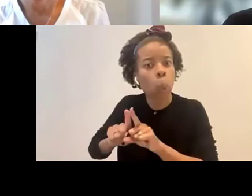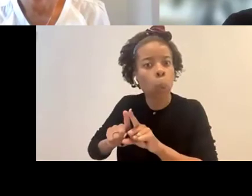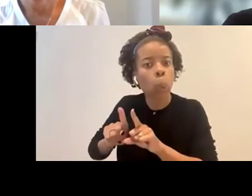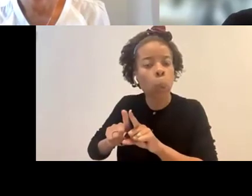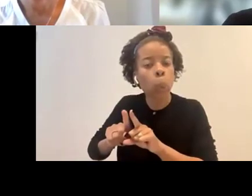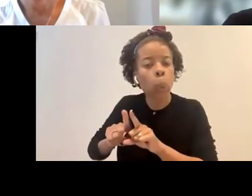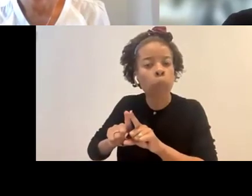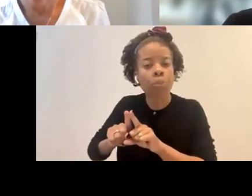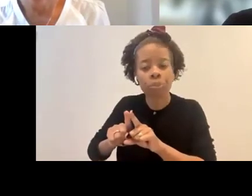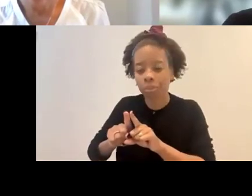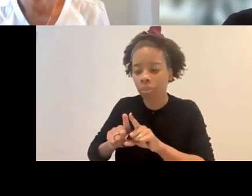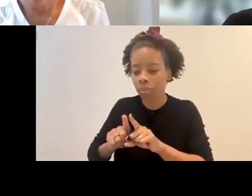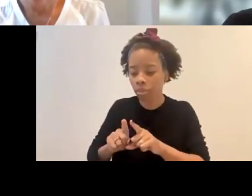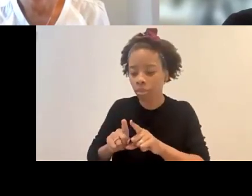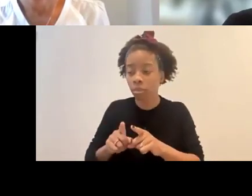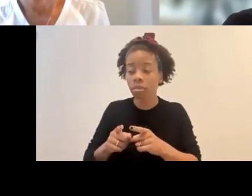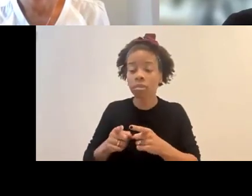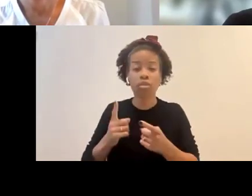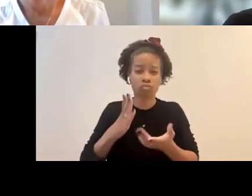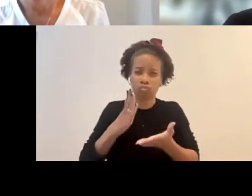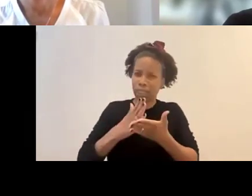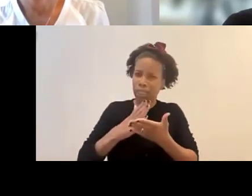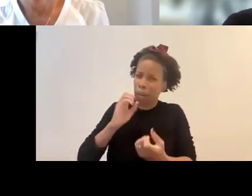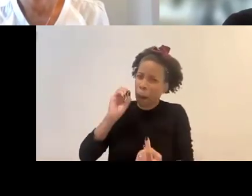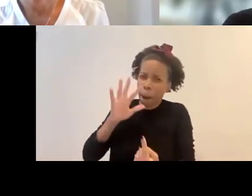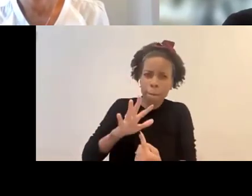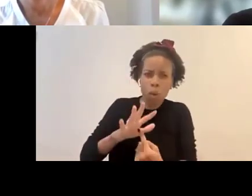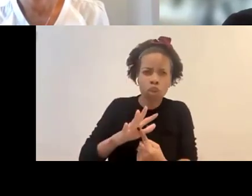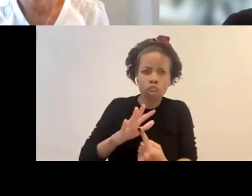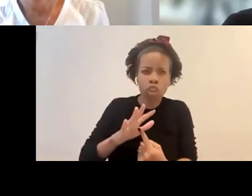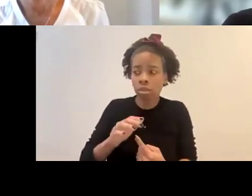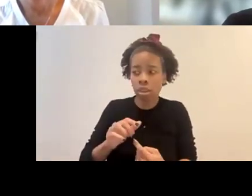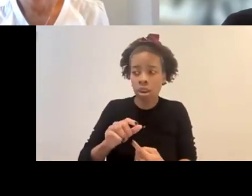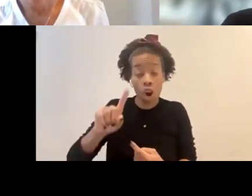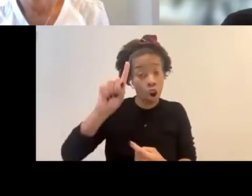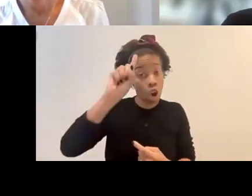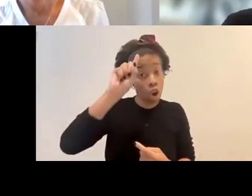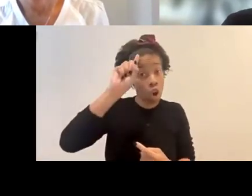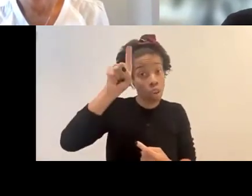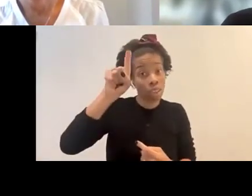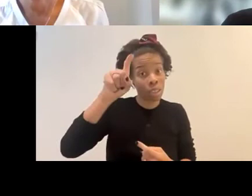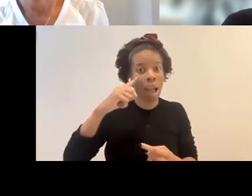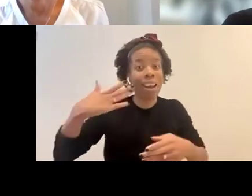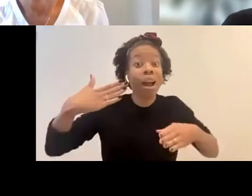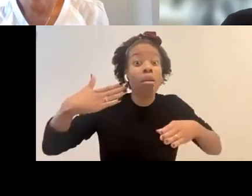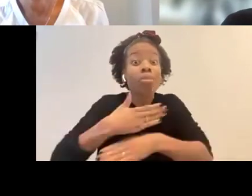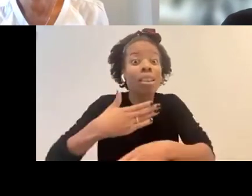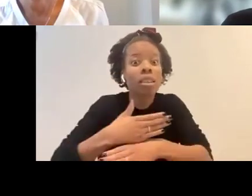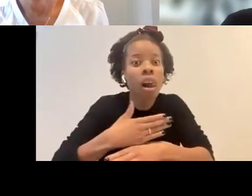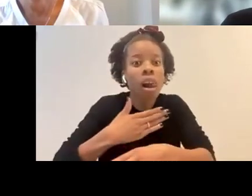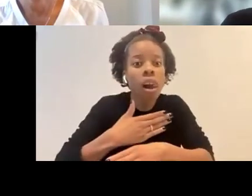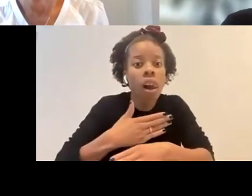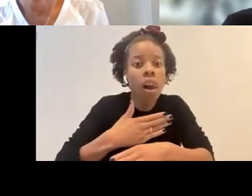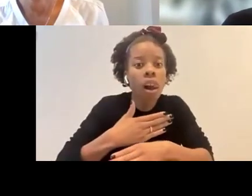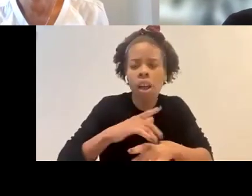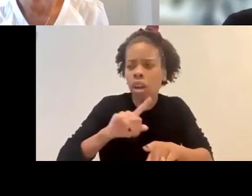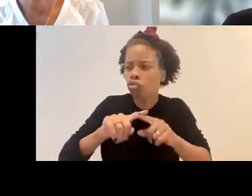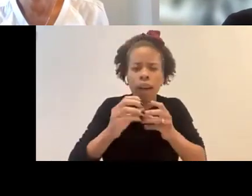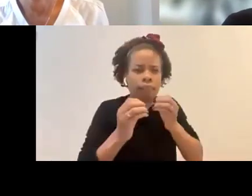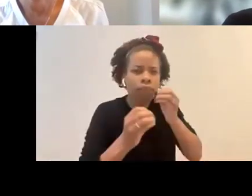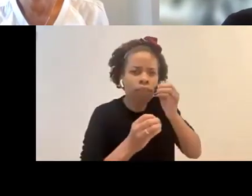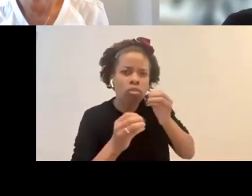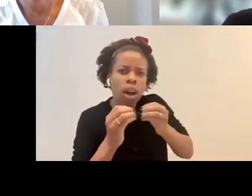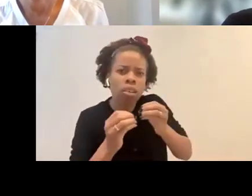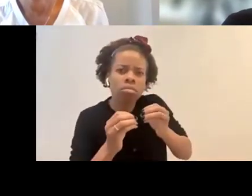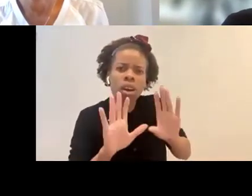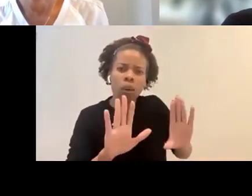didn't consider it as a really important conceptual as well as practical tool in this journey to figure out what is a